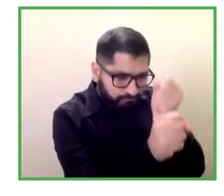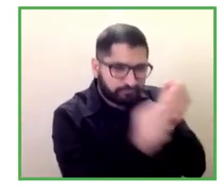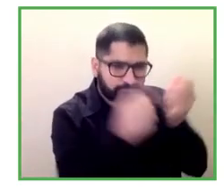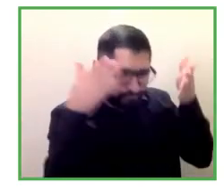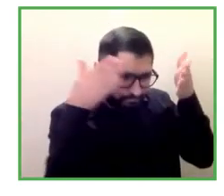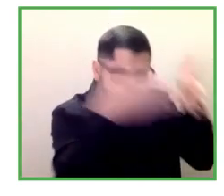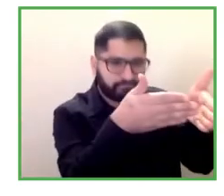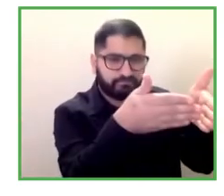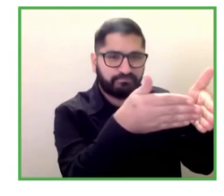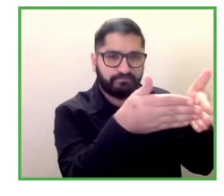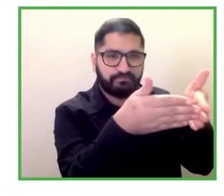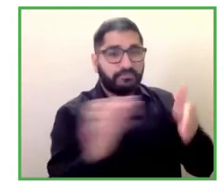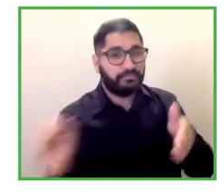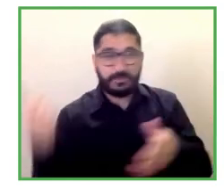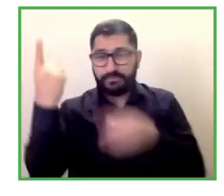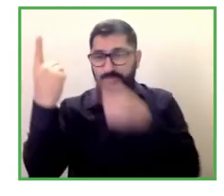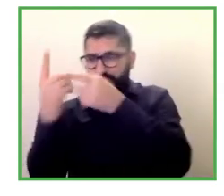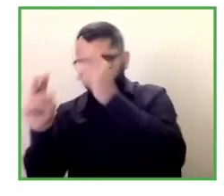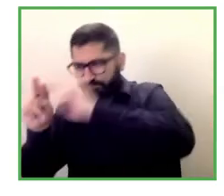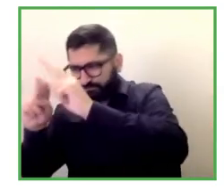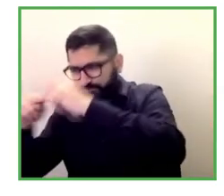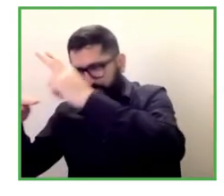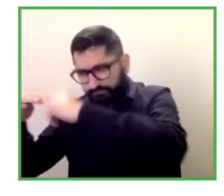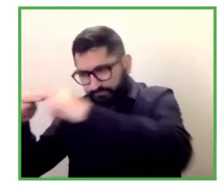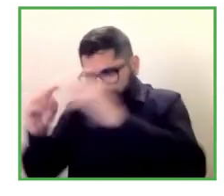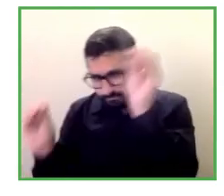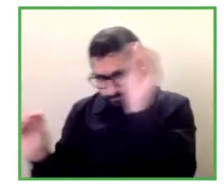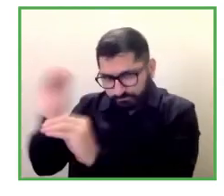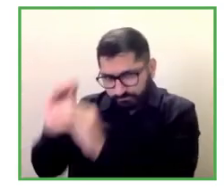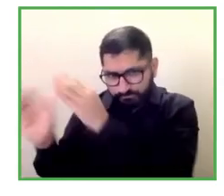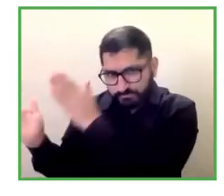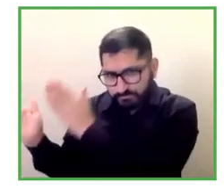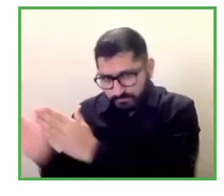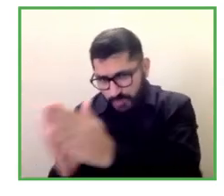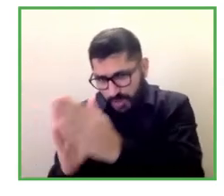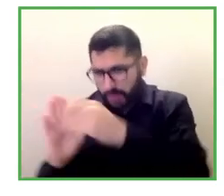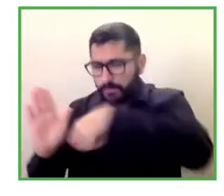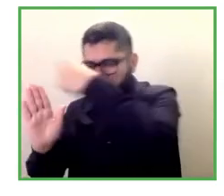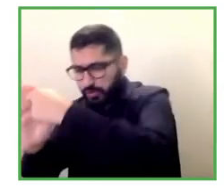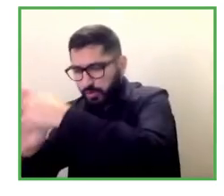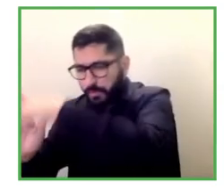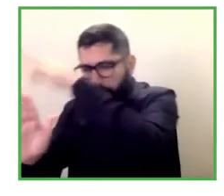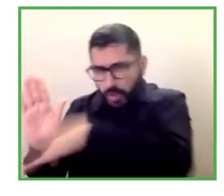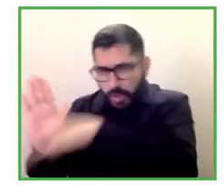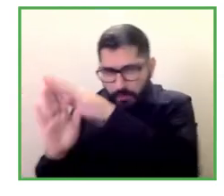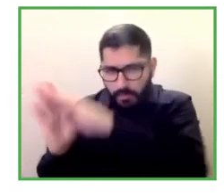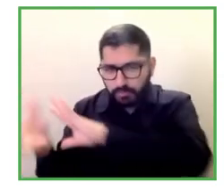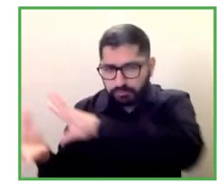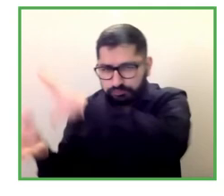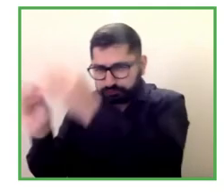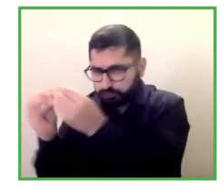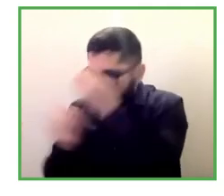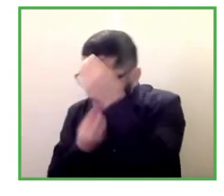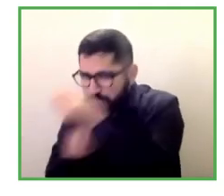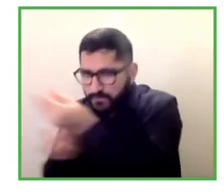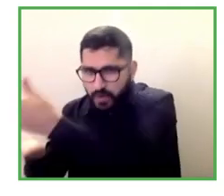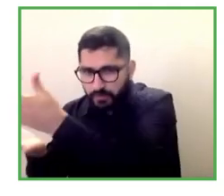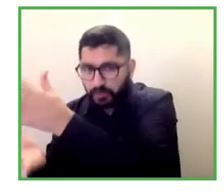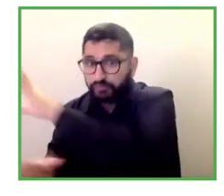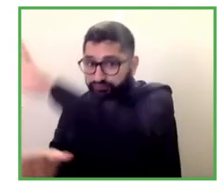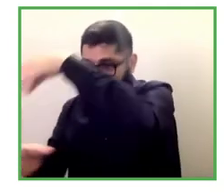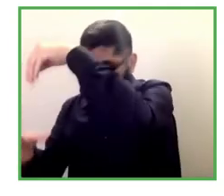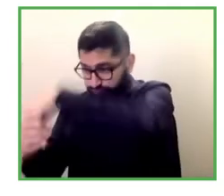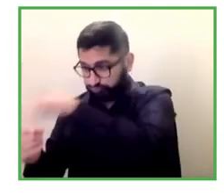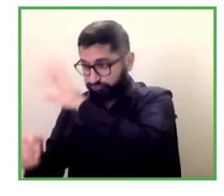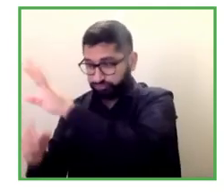that the program did was develop formative programs within the penitentiary institution. But when we decided